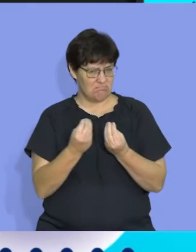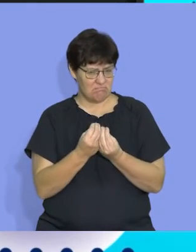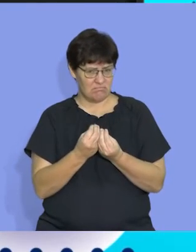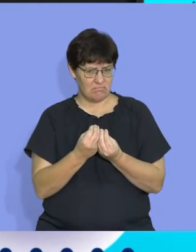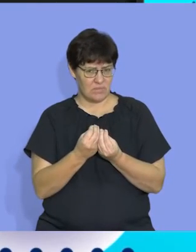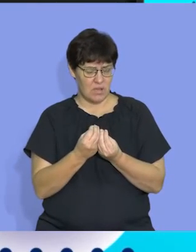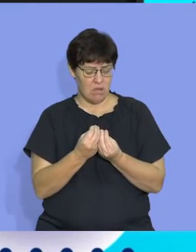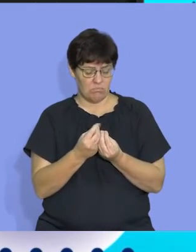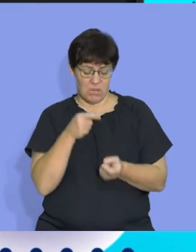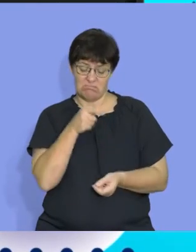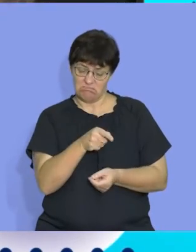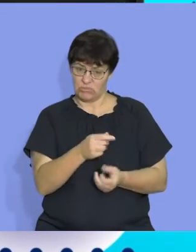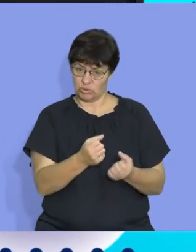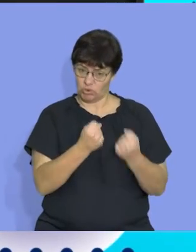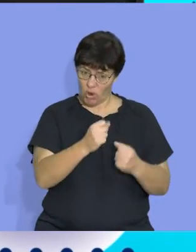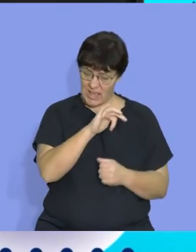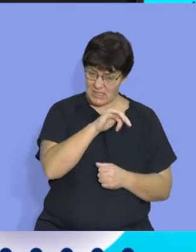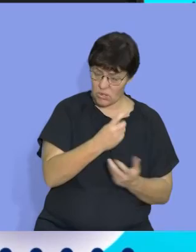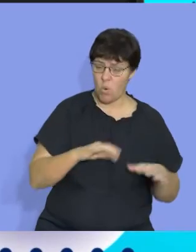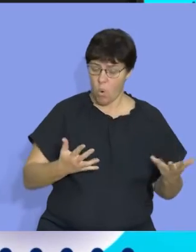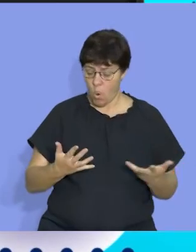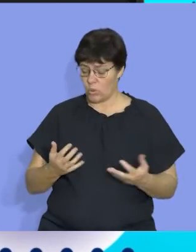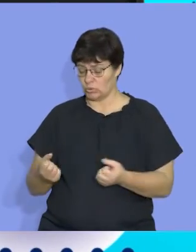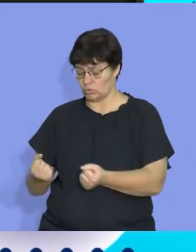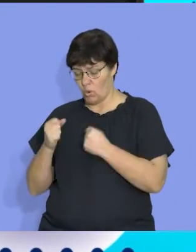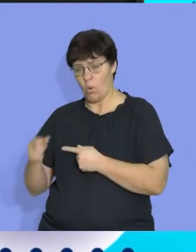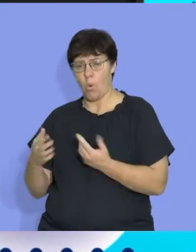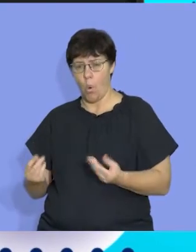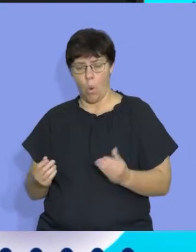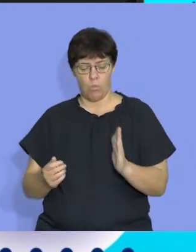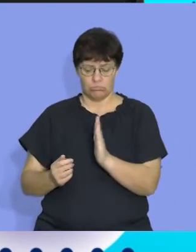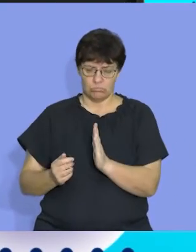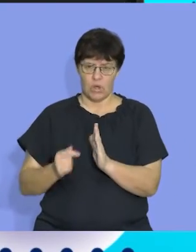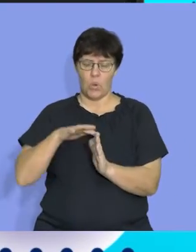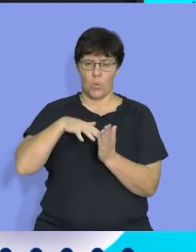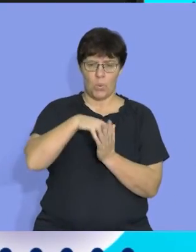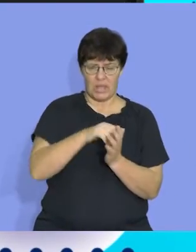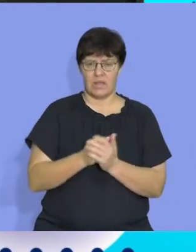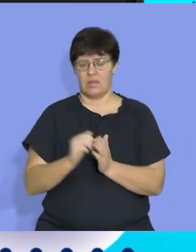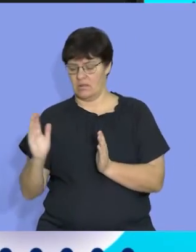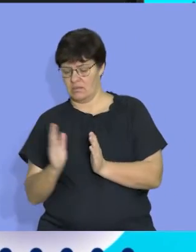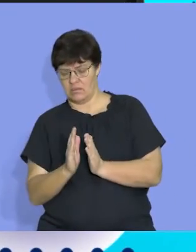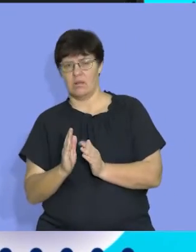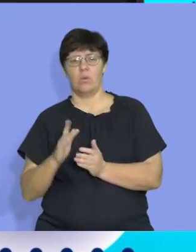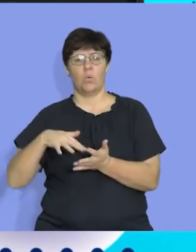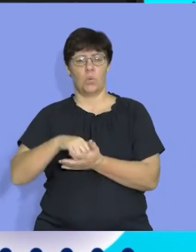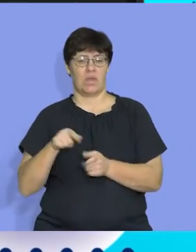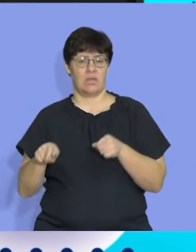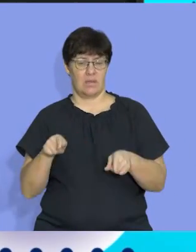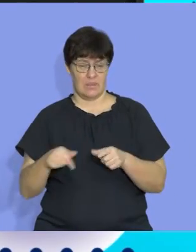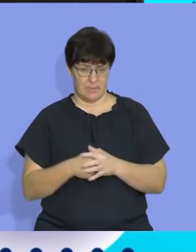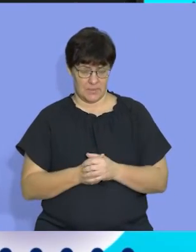strong acid or strong base, or weak acid and weak base? Okay, so but generally the